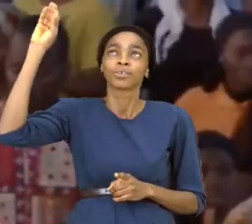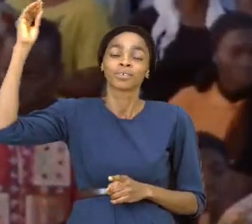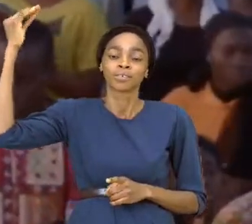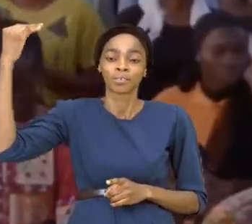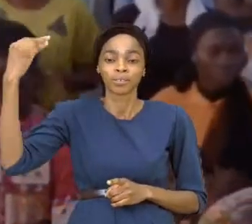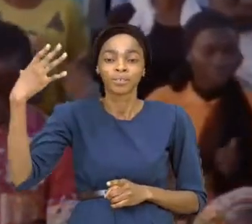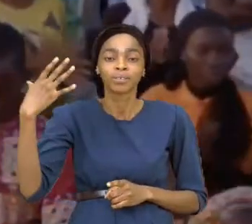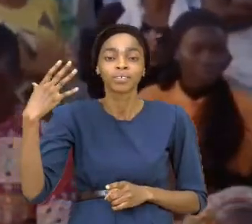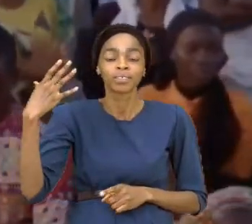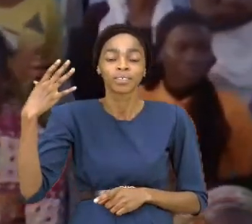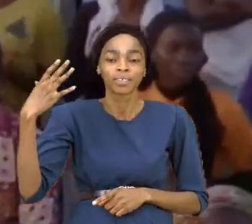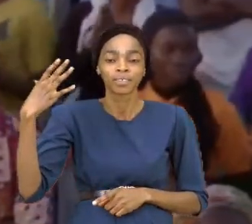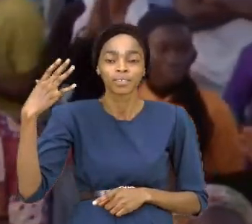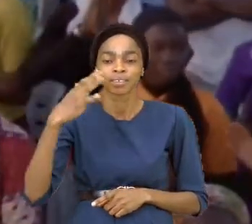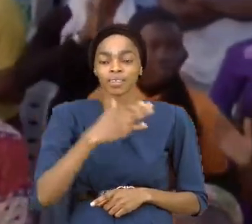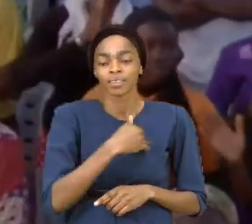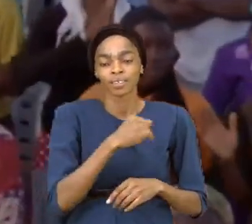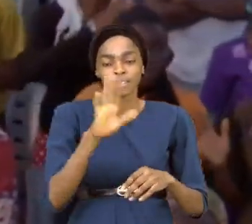of your love.